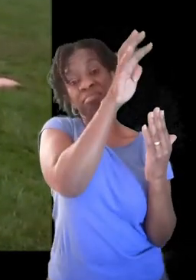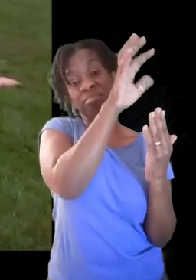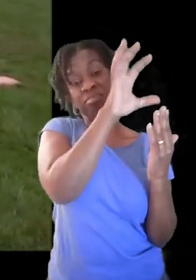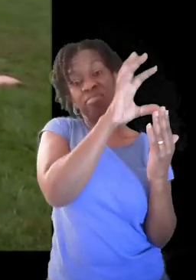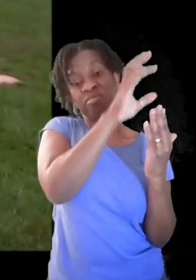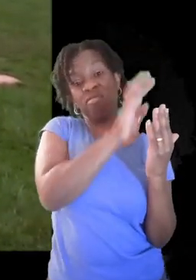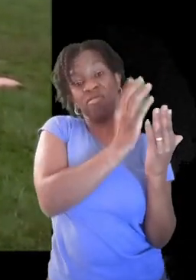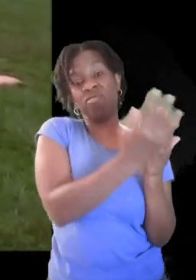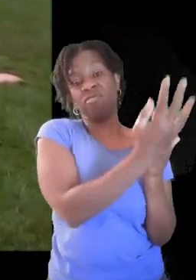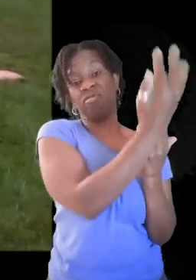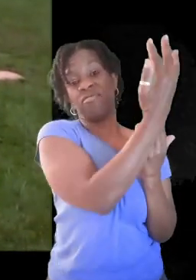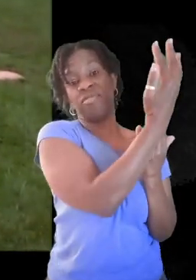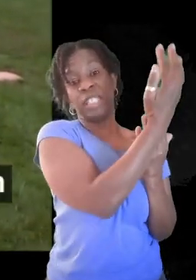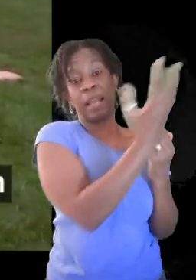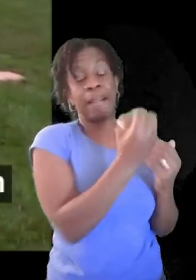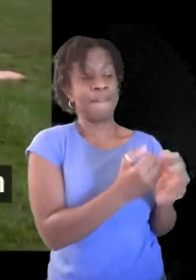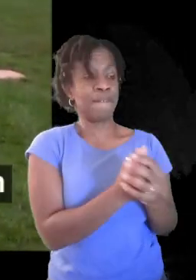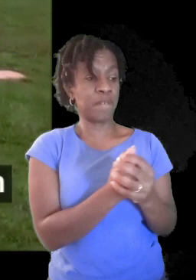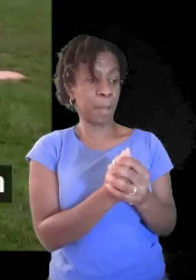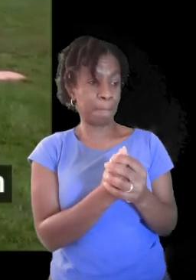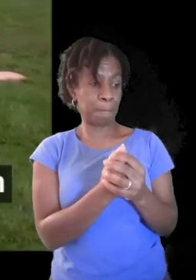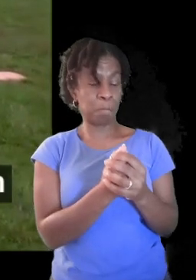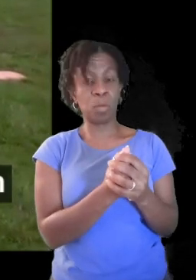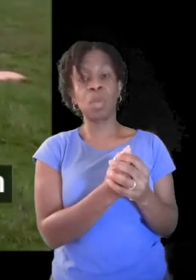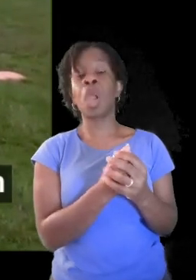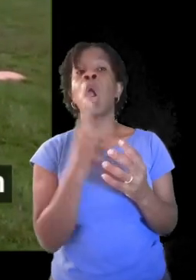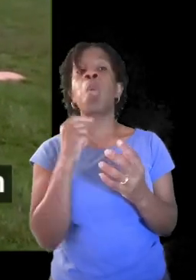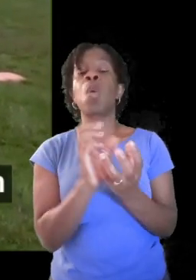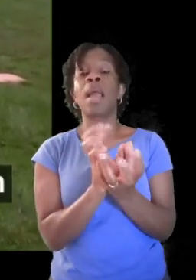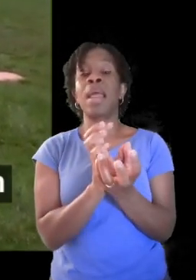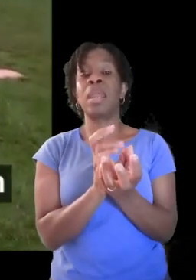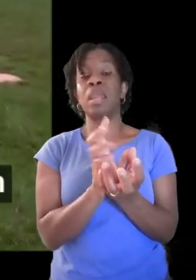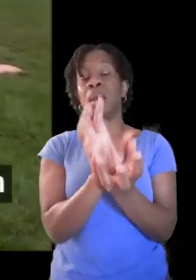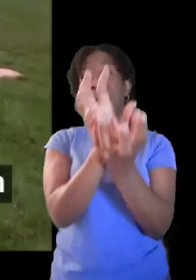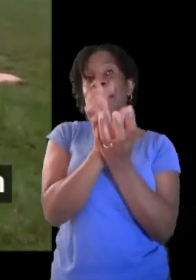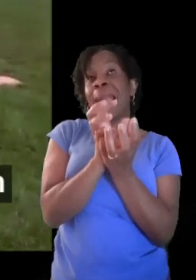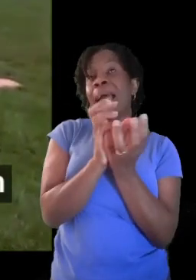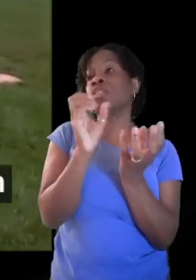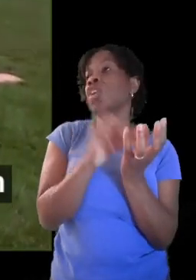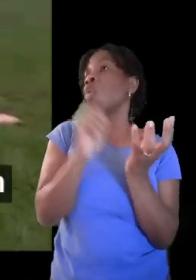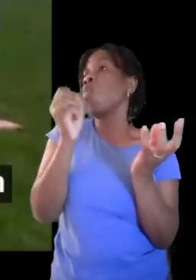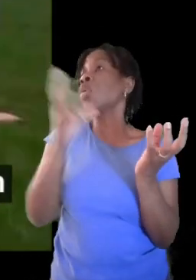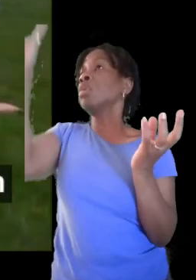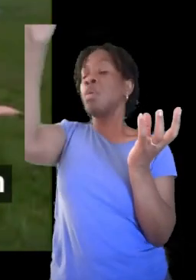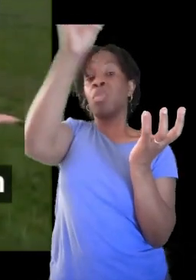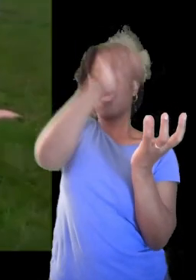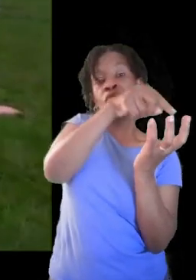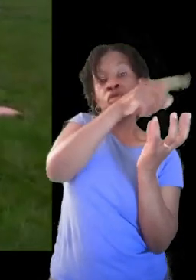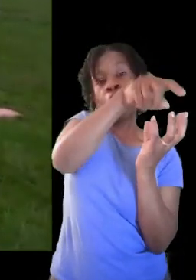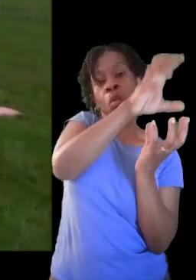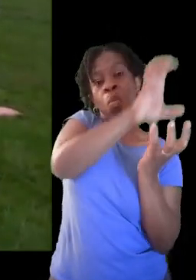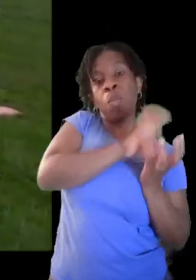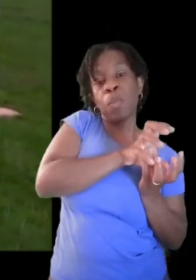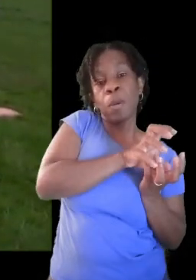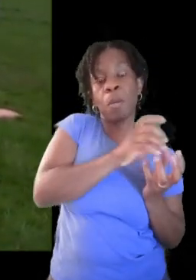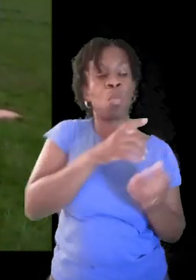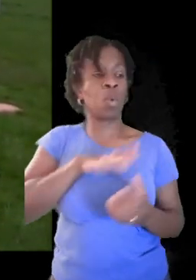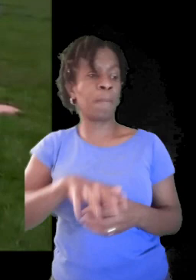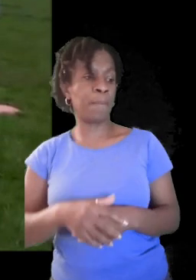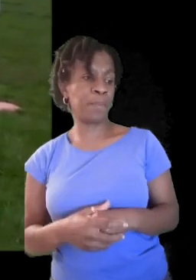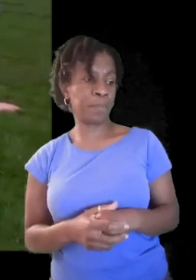there. The pocket is where I want the ball to land when I'm catching it.